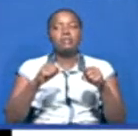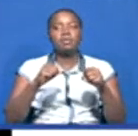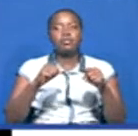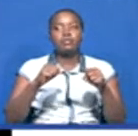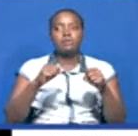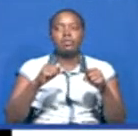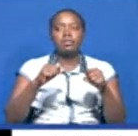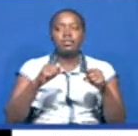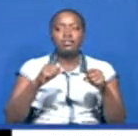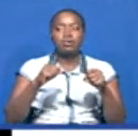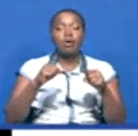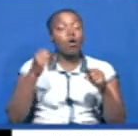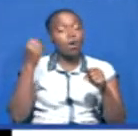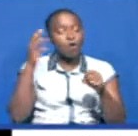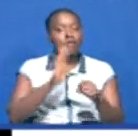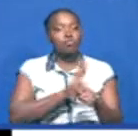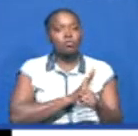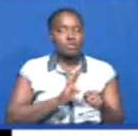of the